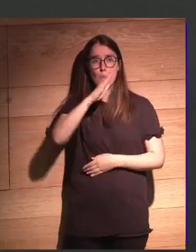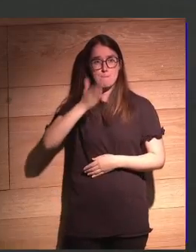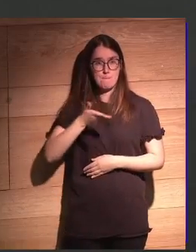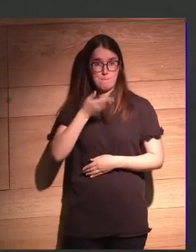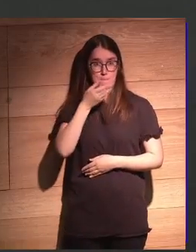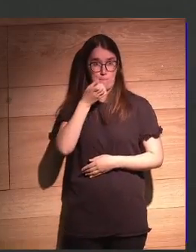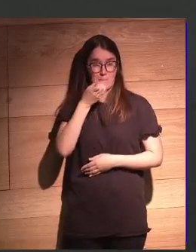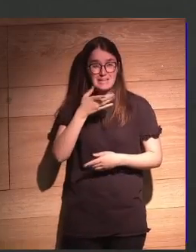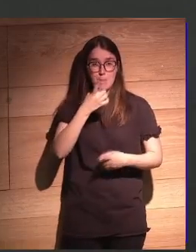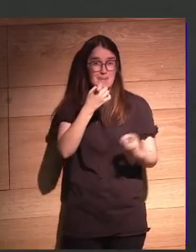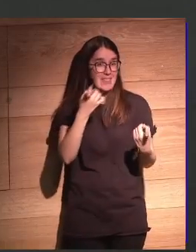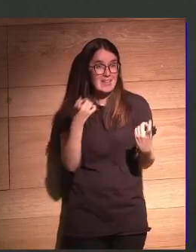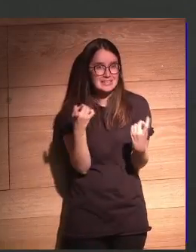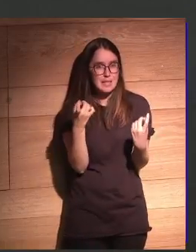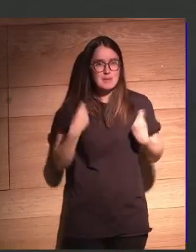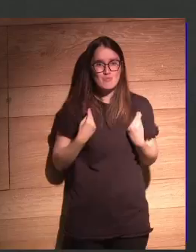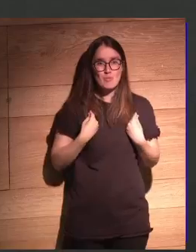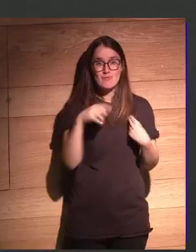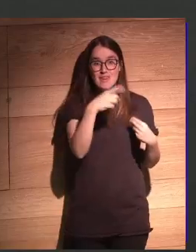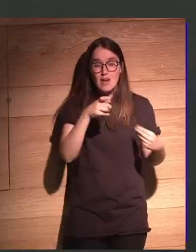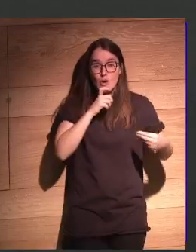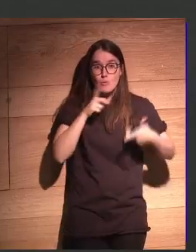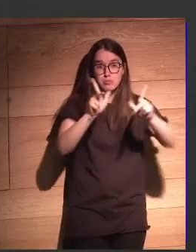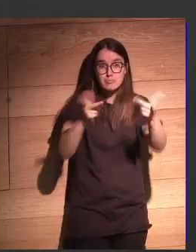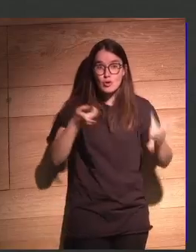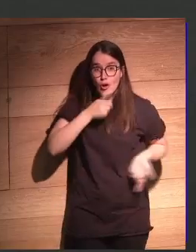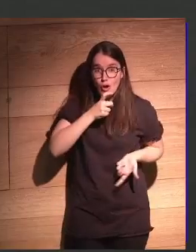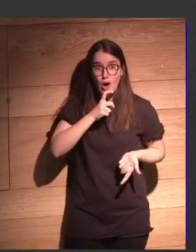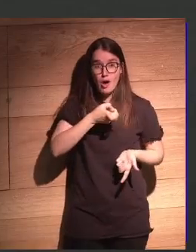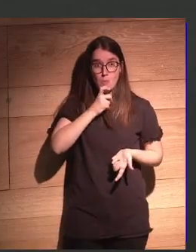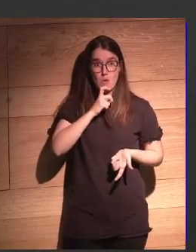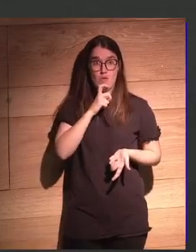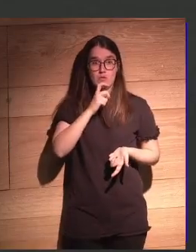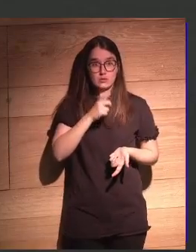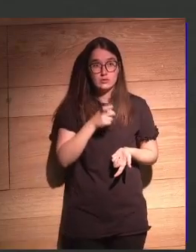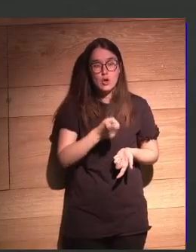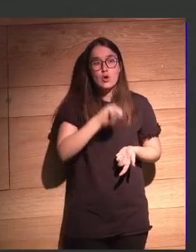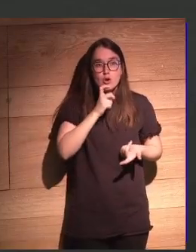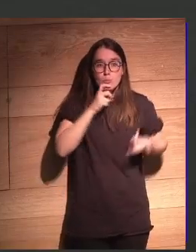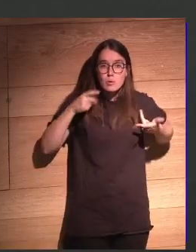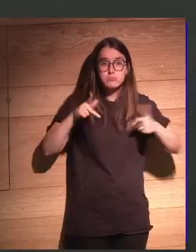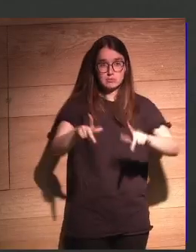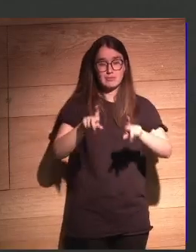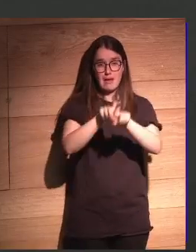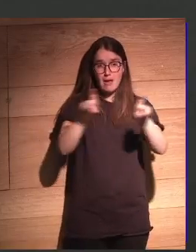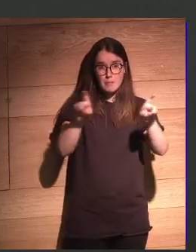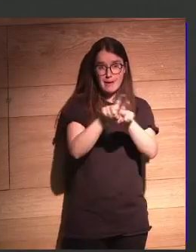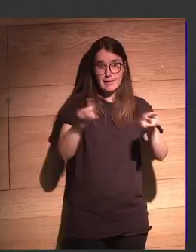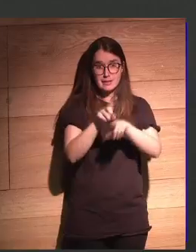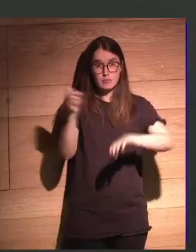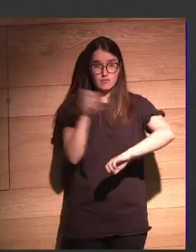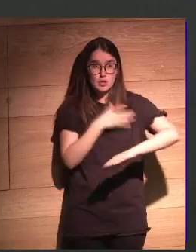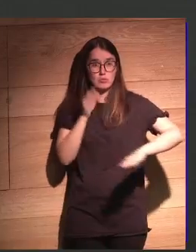how they were allowed, these investment funds were allowed to buy a product that